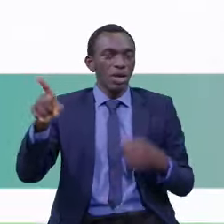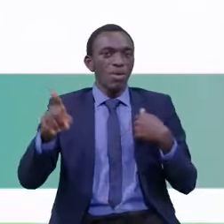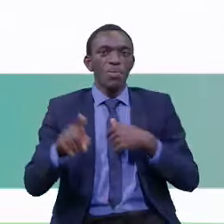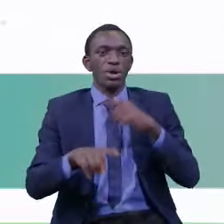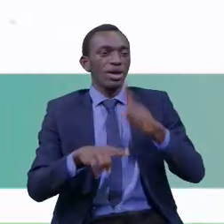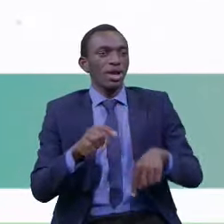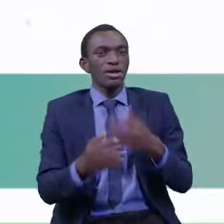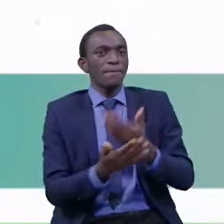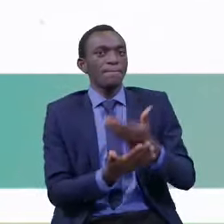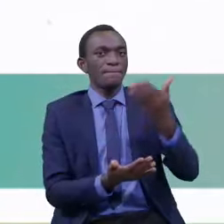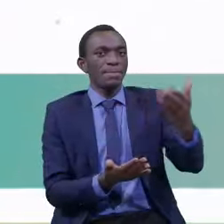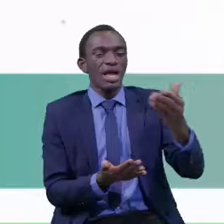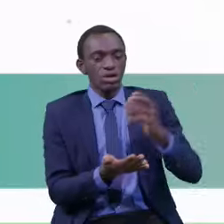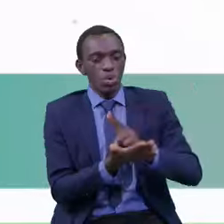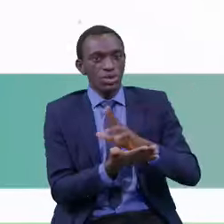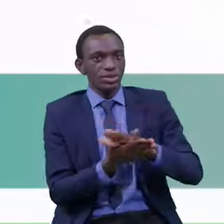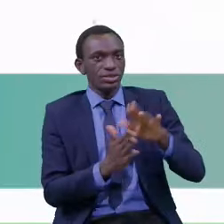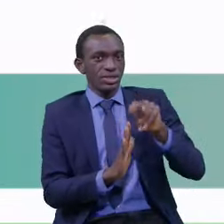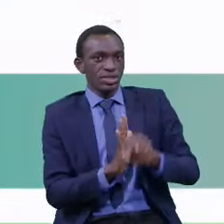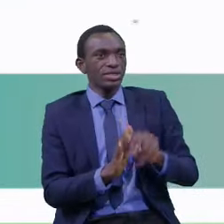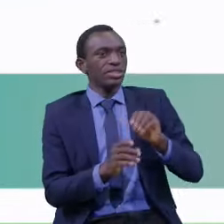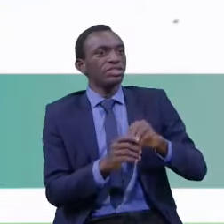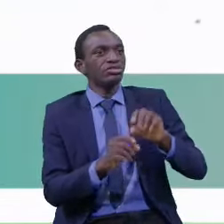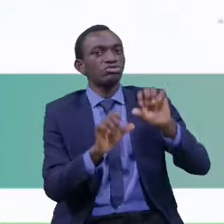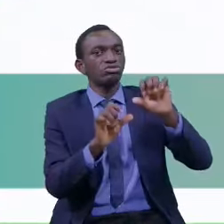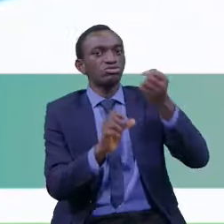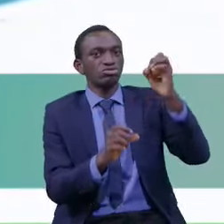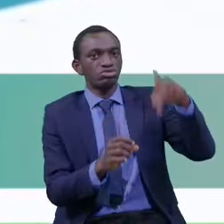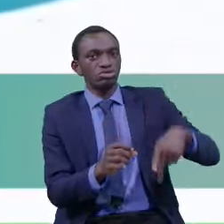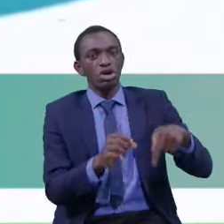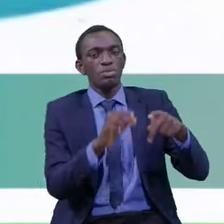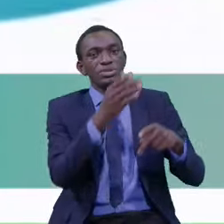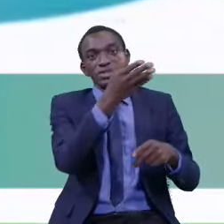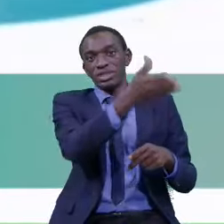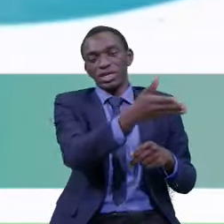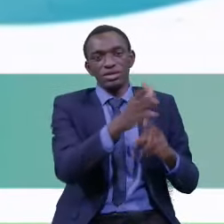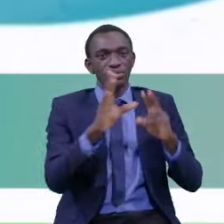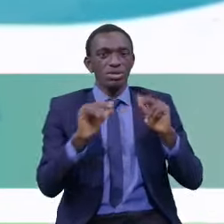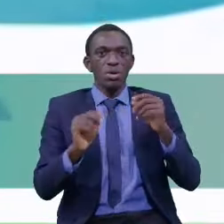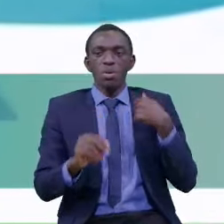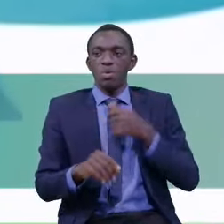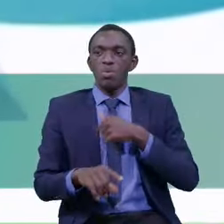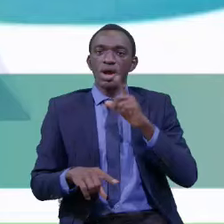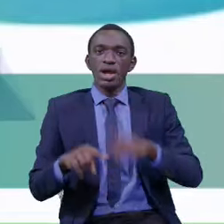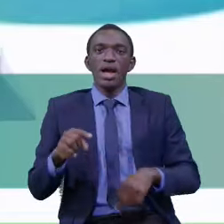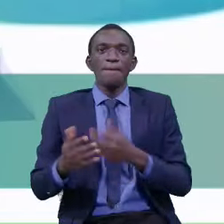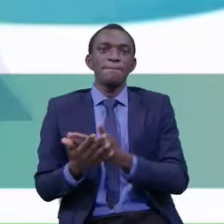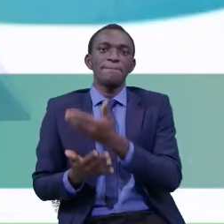righteousness in any shop. We cannot buy that righteousness in